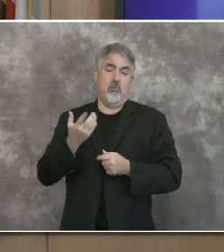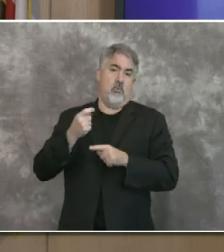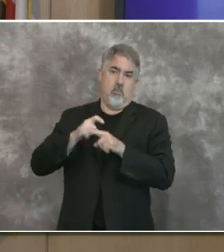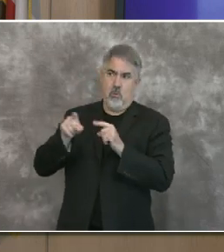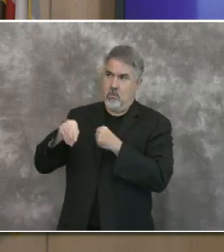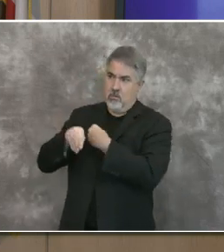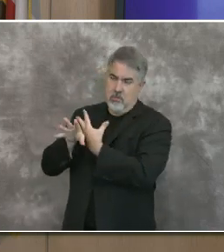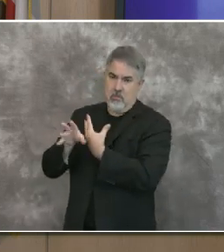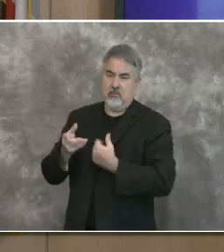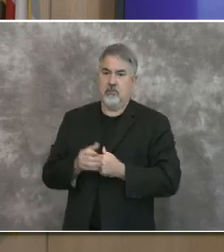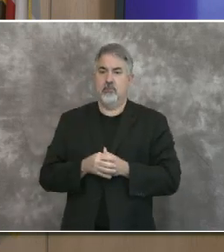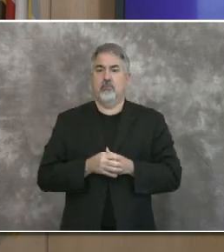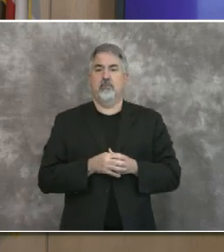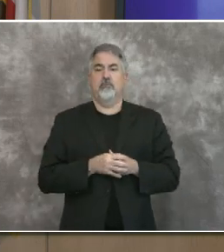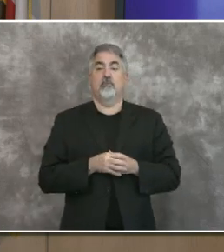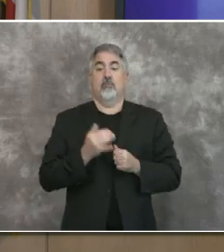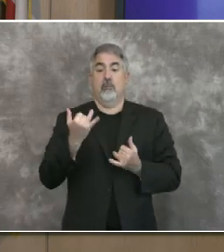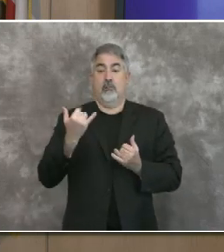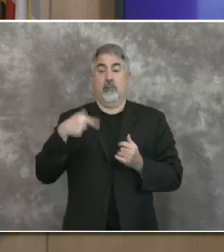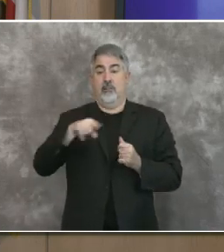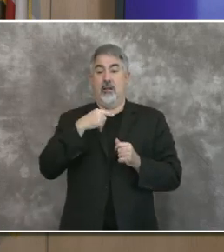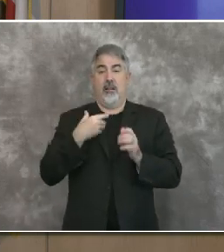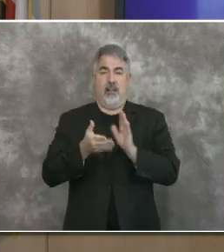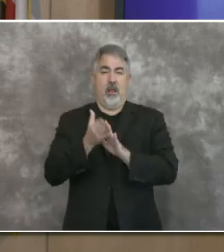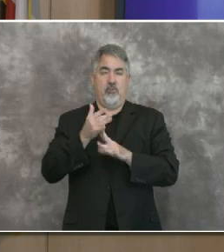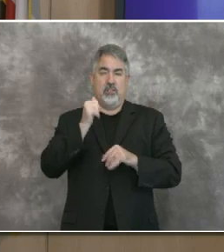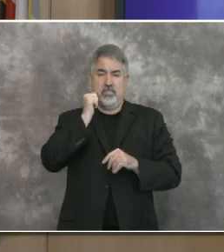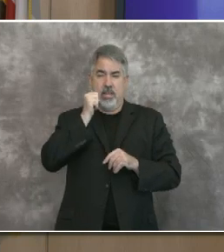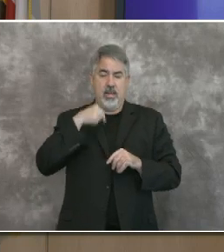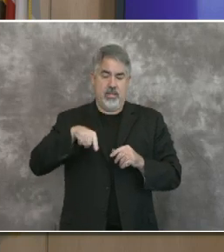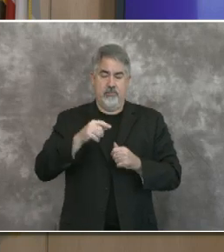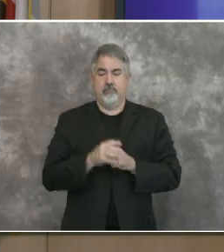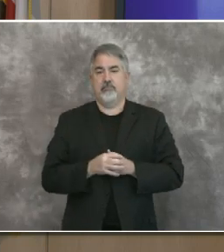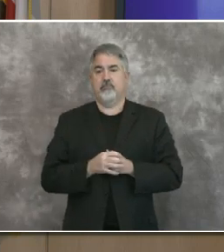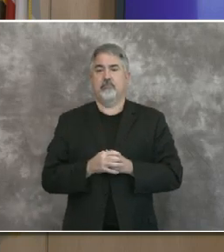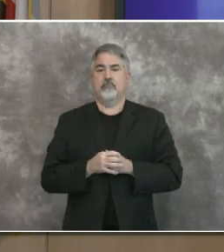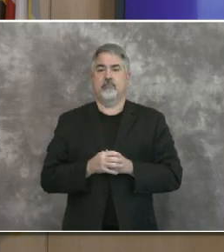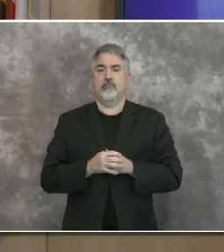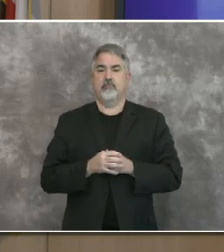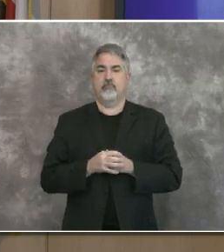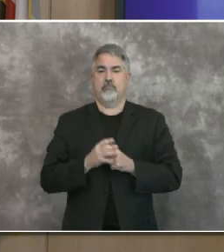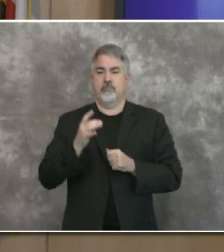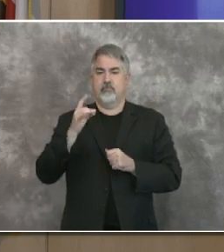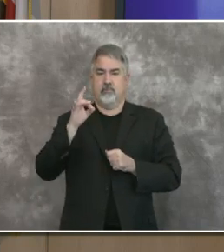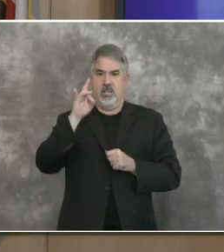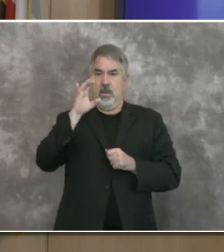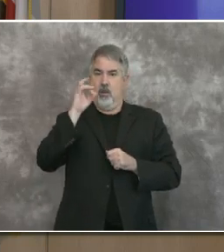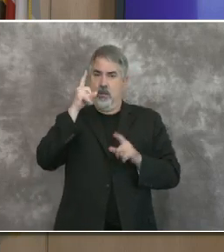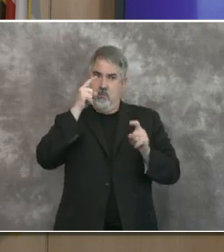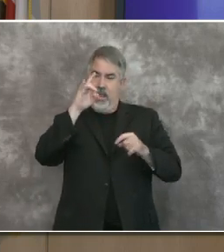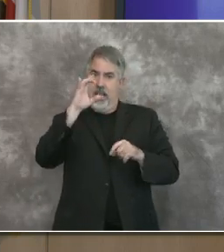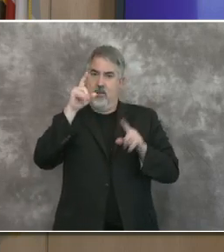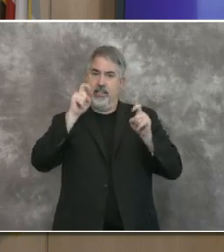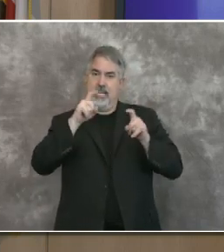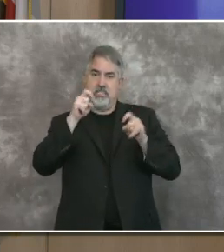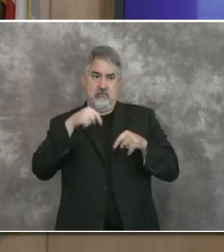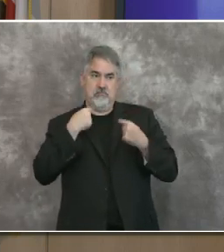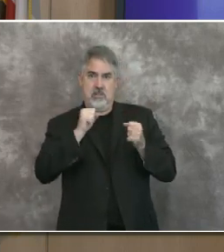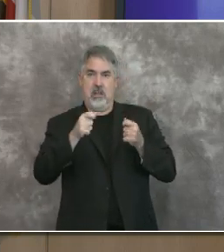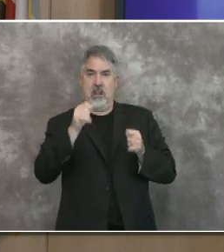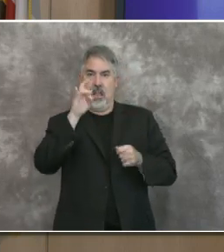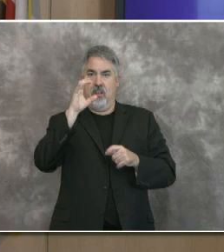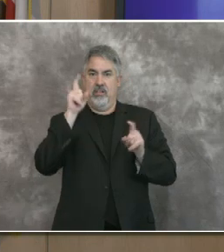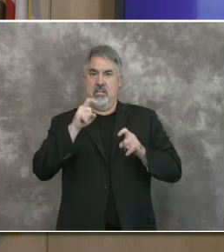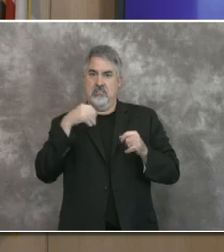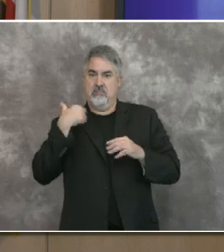of those sites are operating daily, conducting just under 800 tests a day. We ask if you make an appointment, you please fulfill that